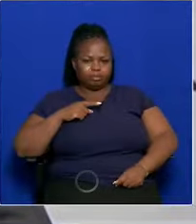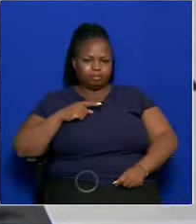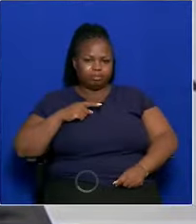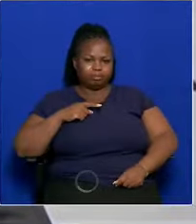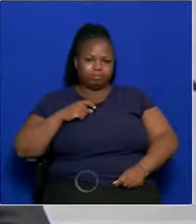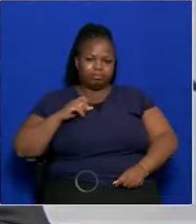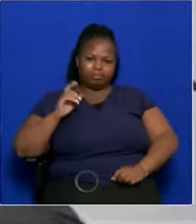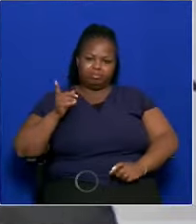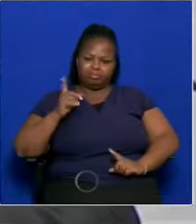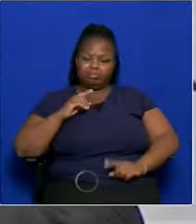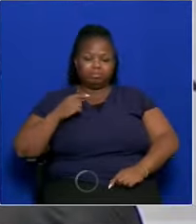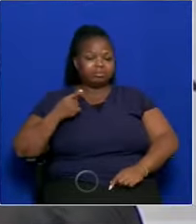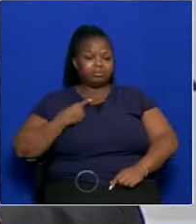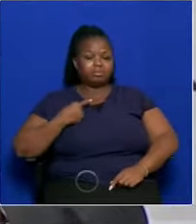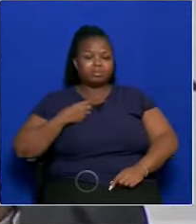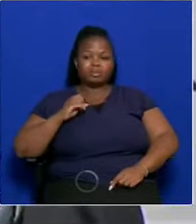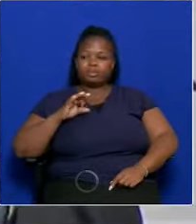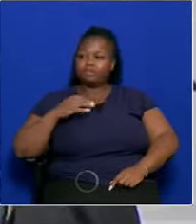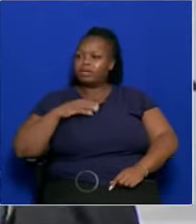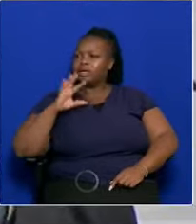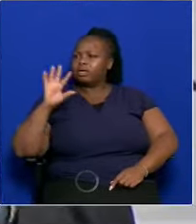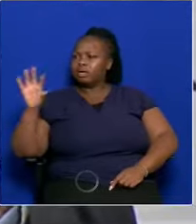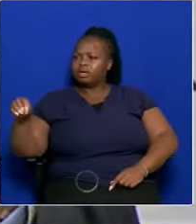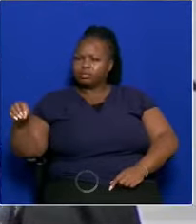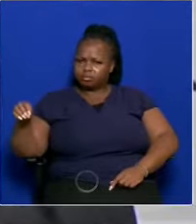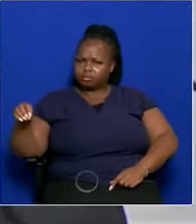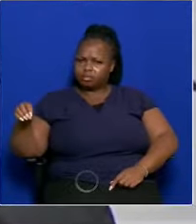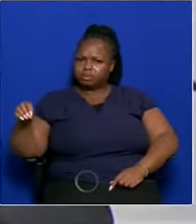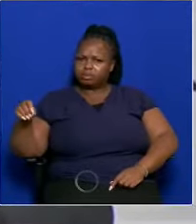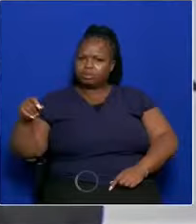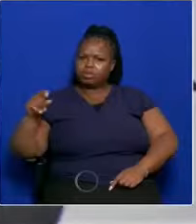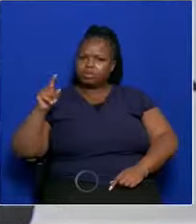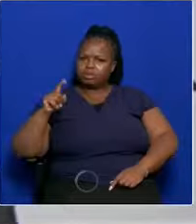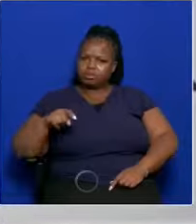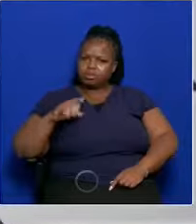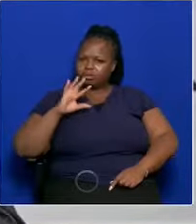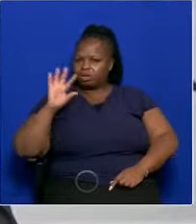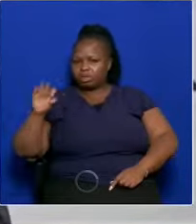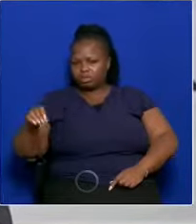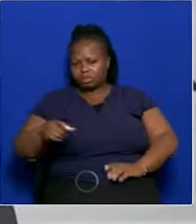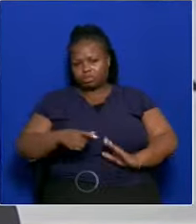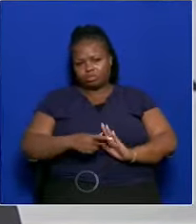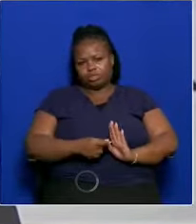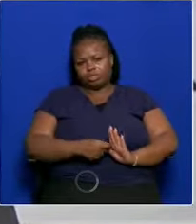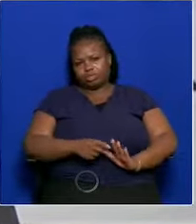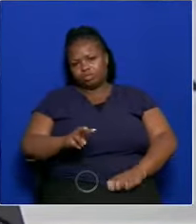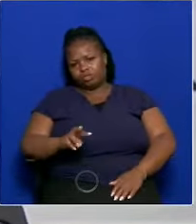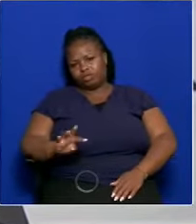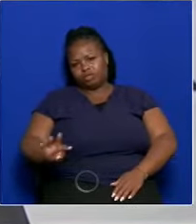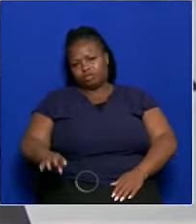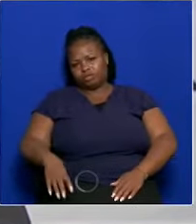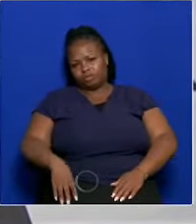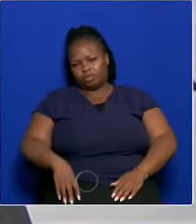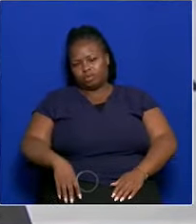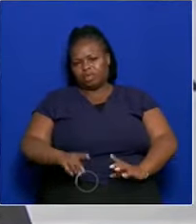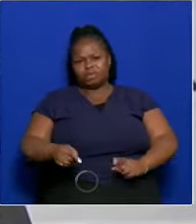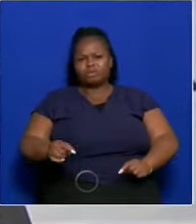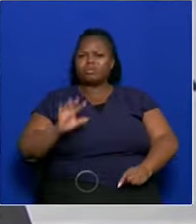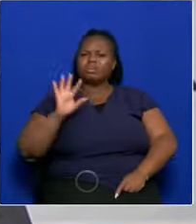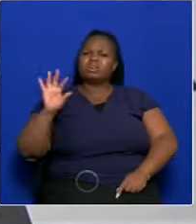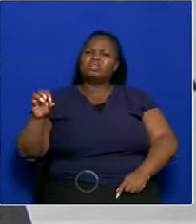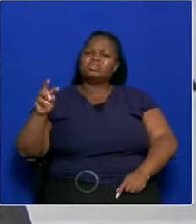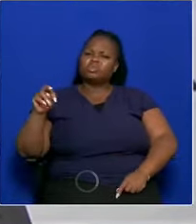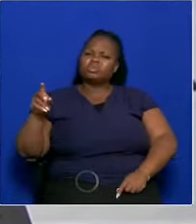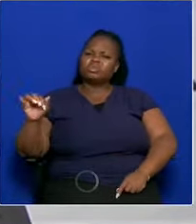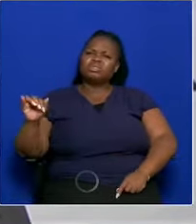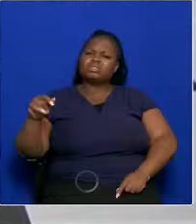I asked him, I should have asked him on the 24th to say go. And I couldn't ask Nkosi because Nkosi is not